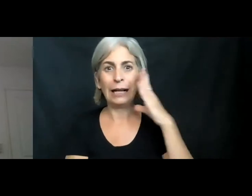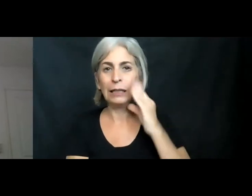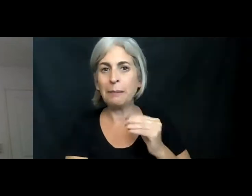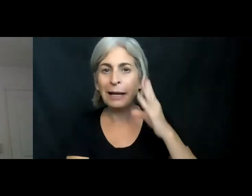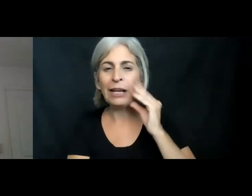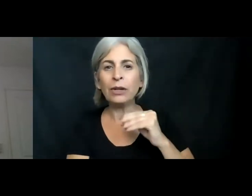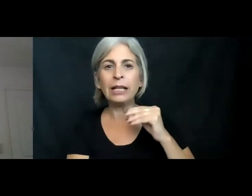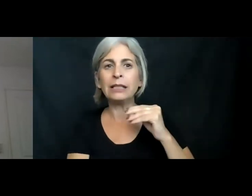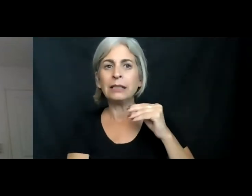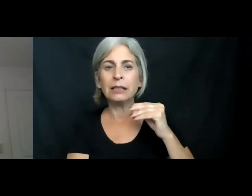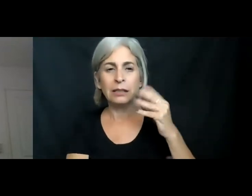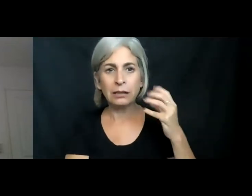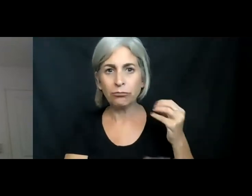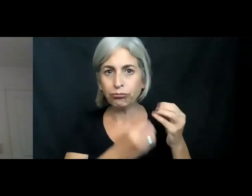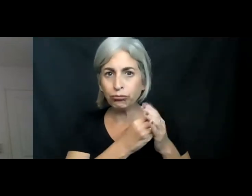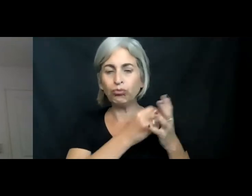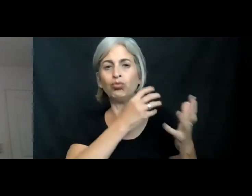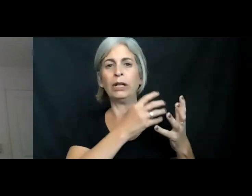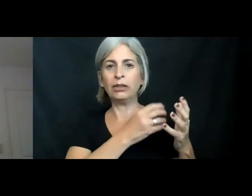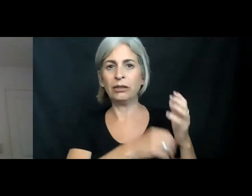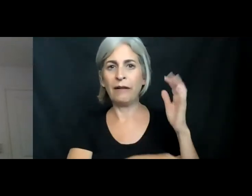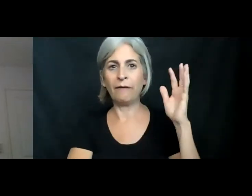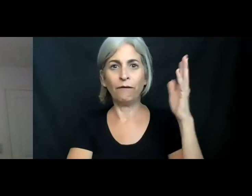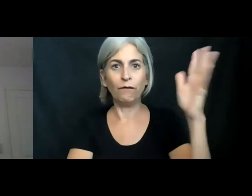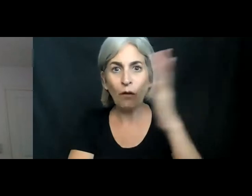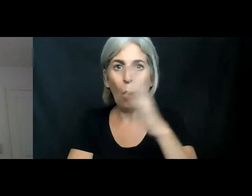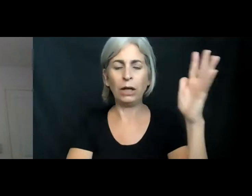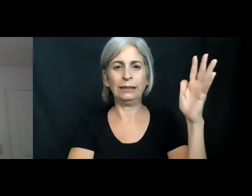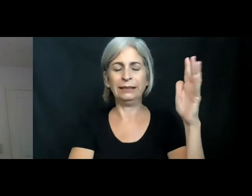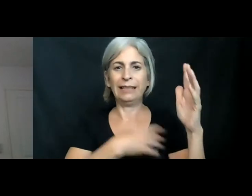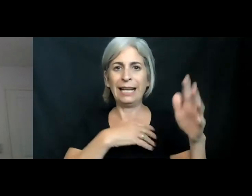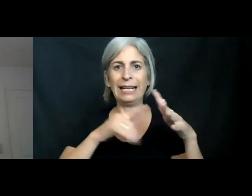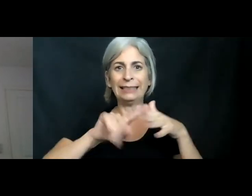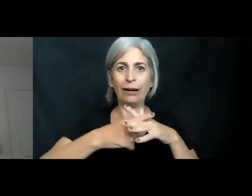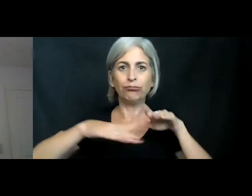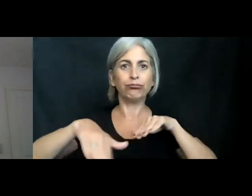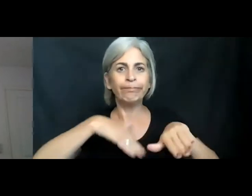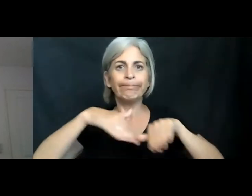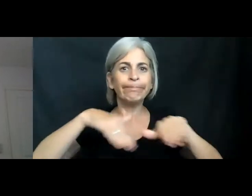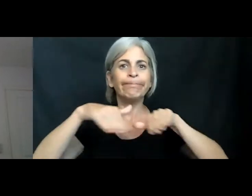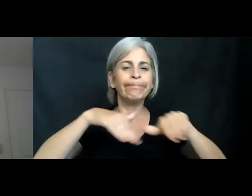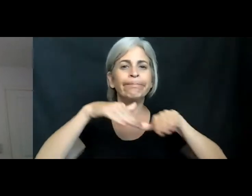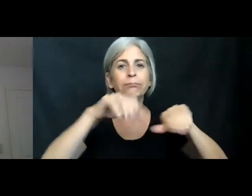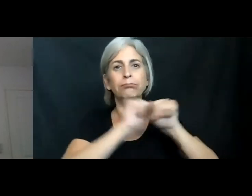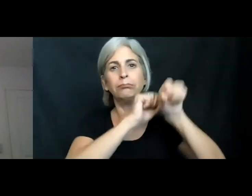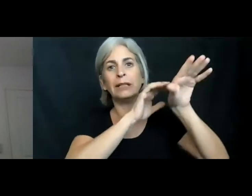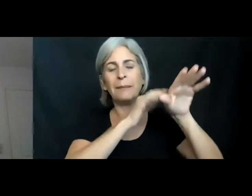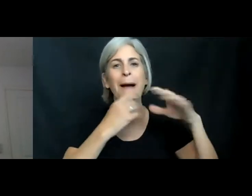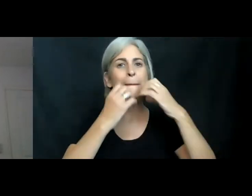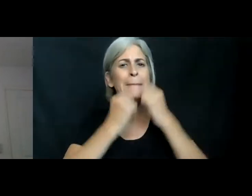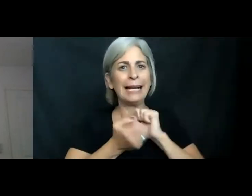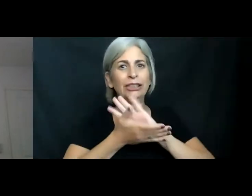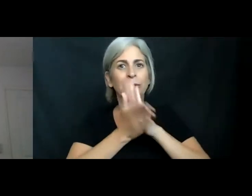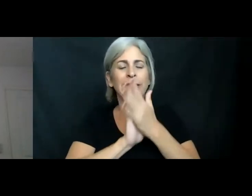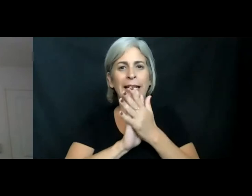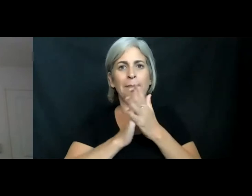rich forests and began hiking. And that's really where I think my passion for this grew because